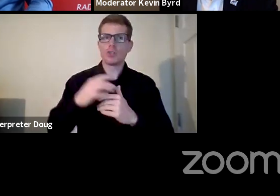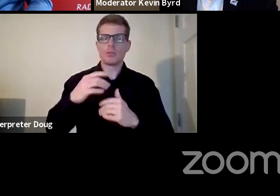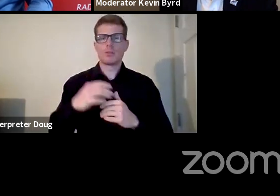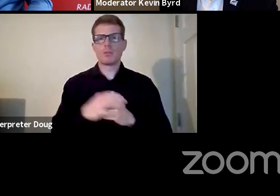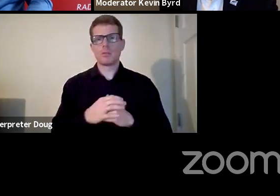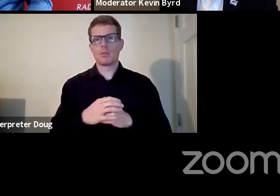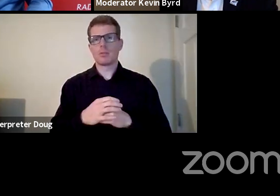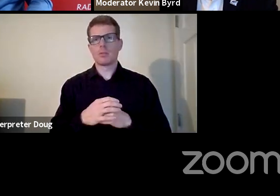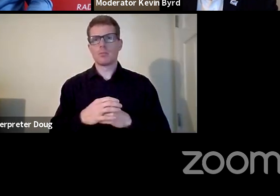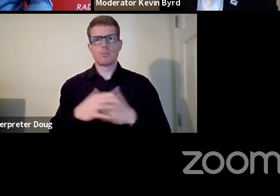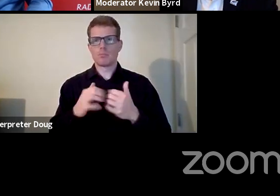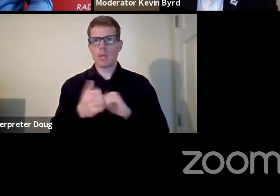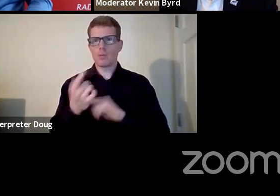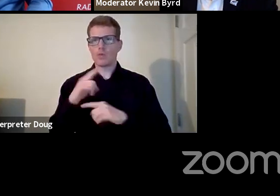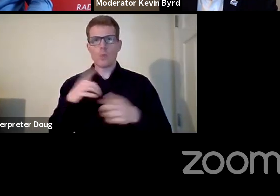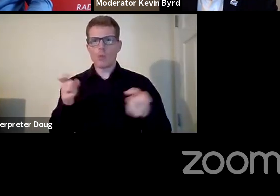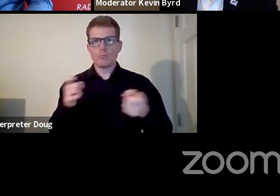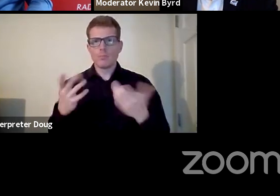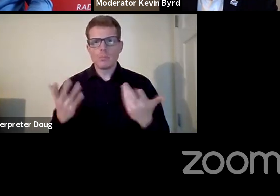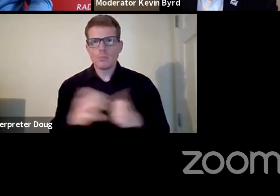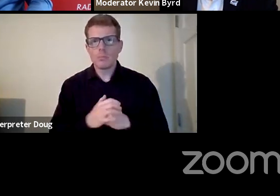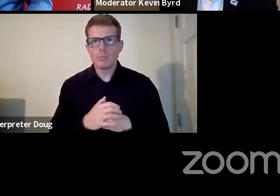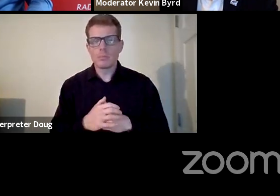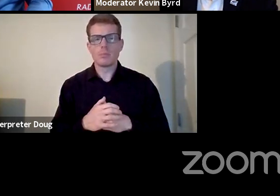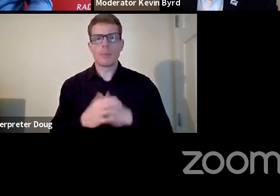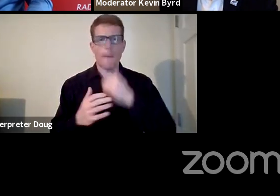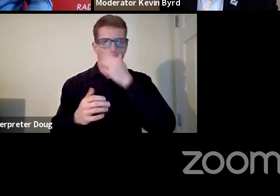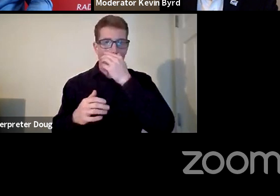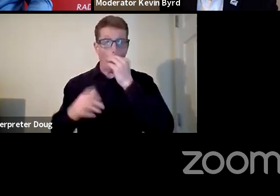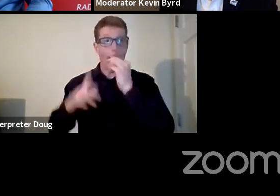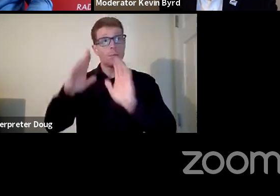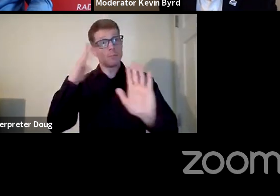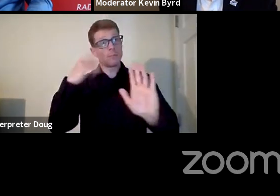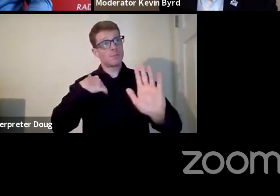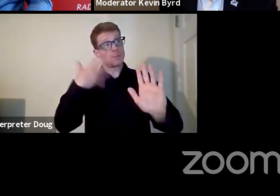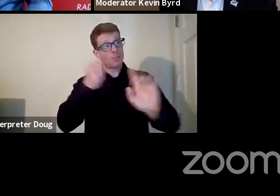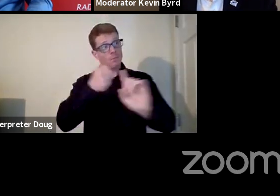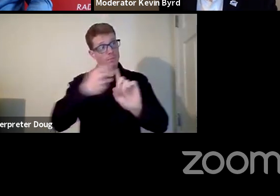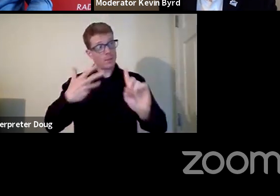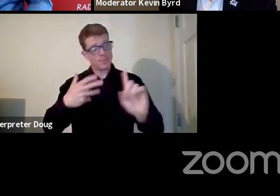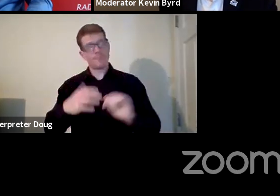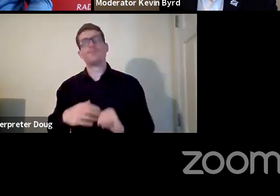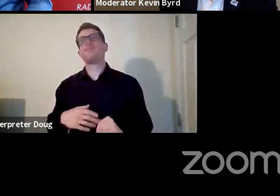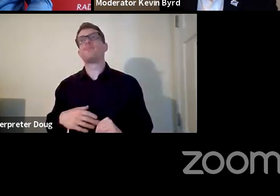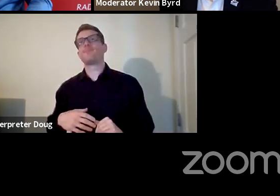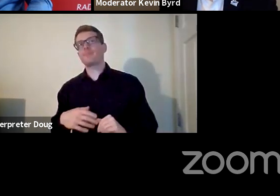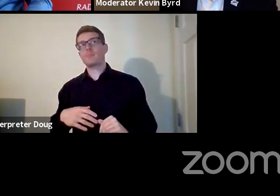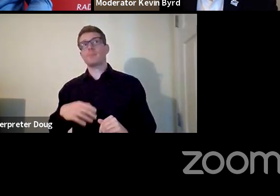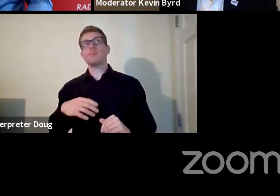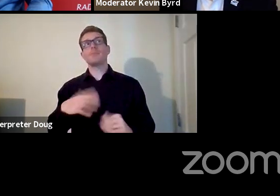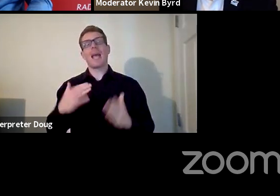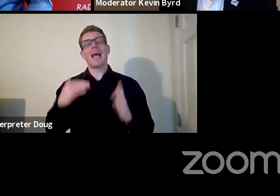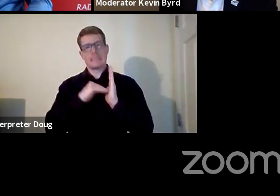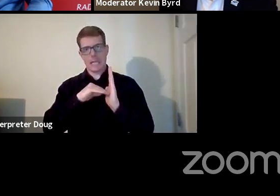add a little depth to that, to my previous answer. It's certainly about culture. We do have a